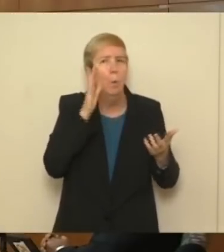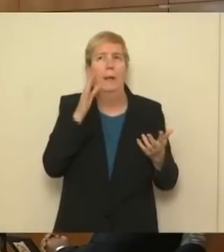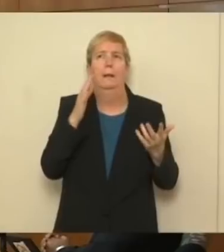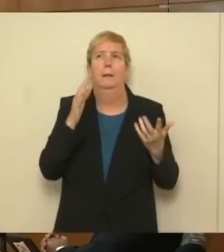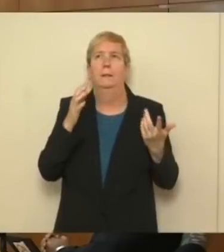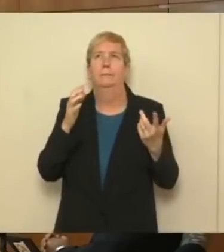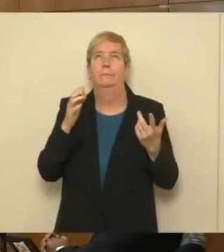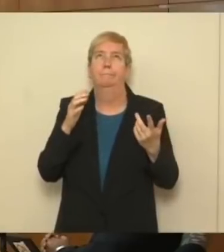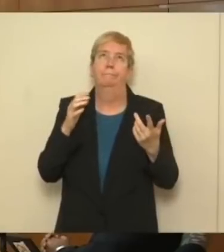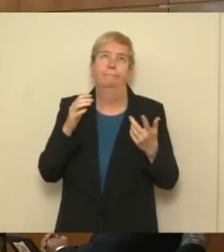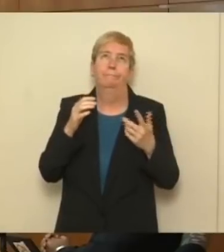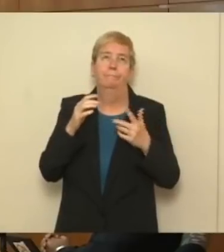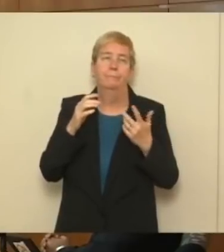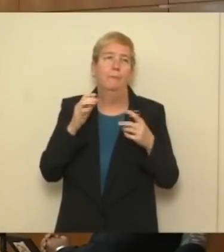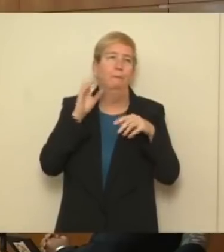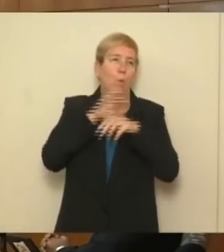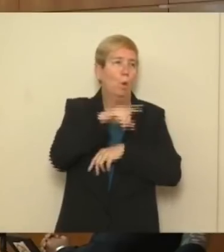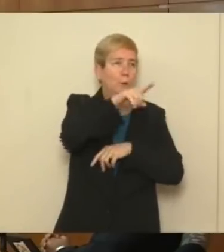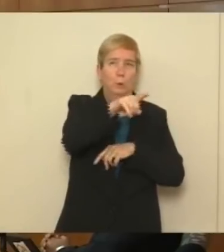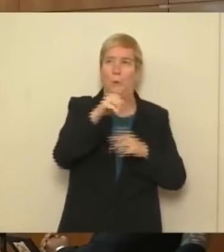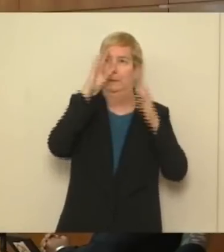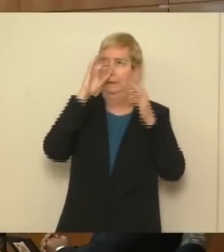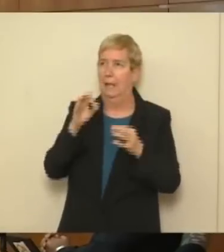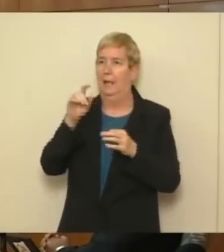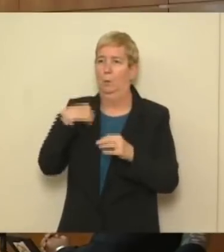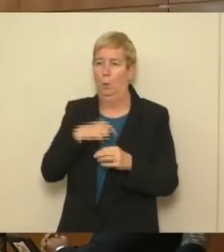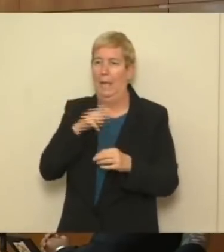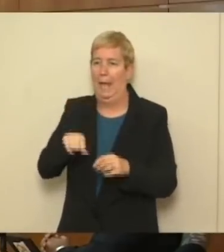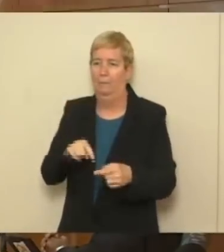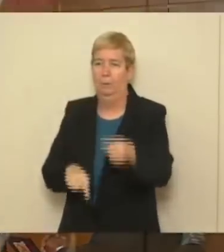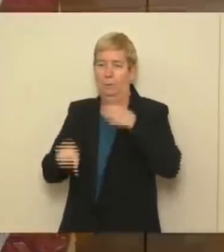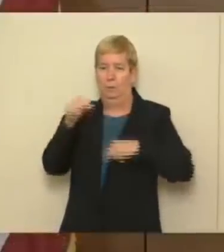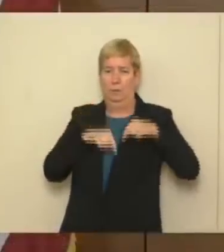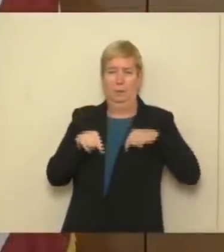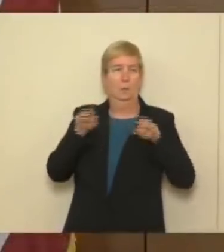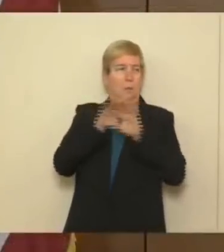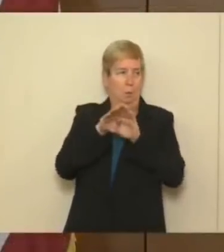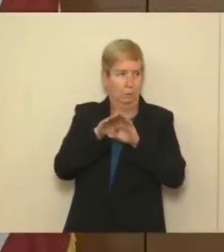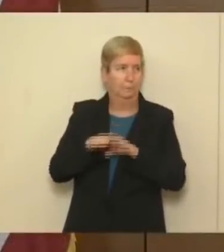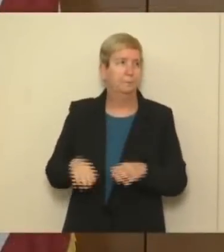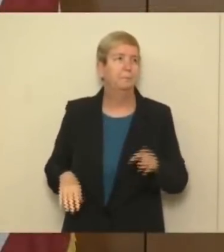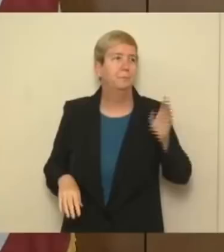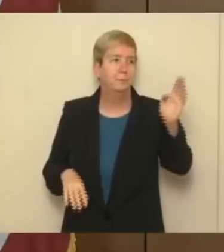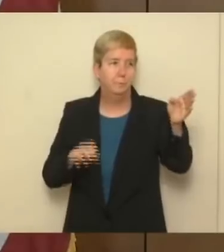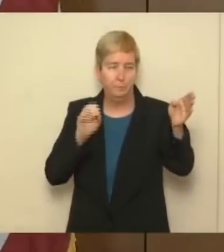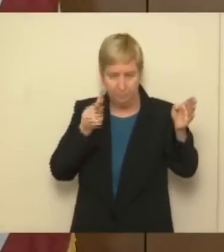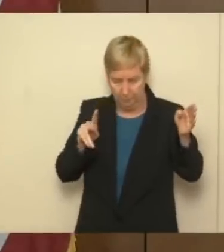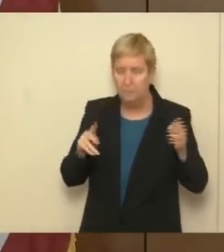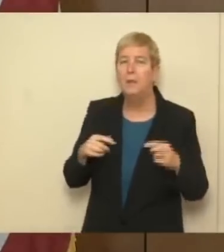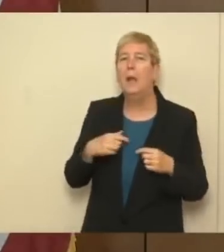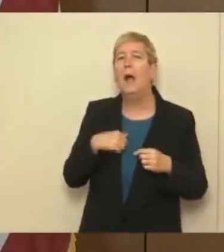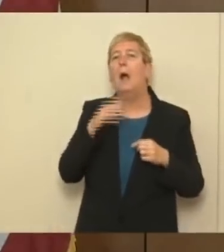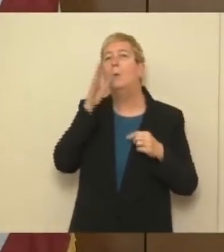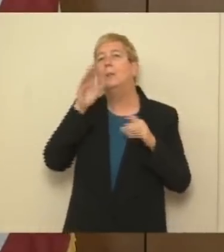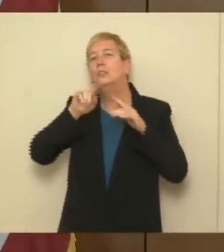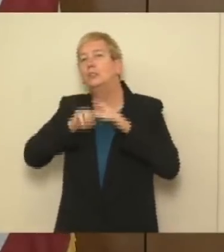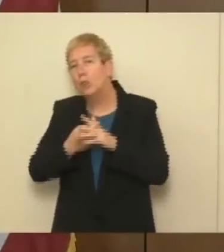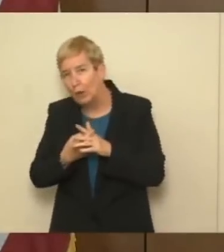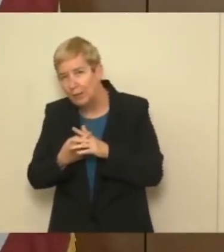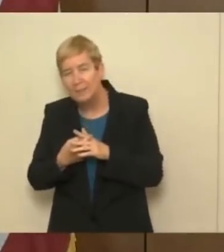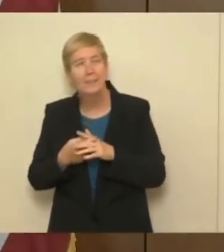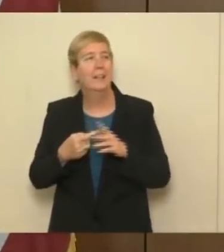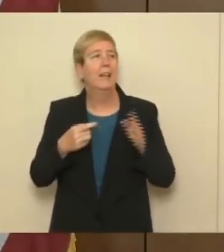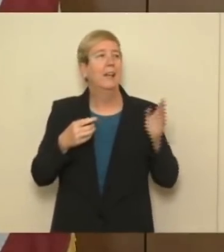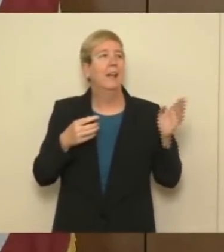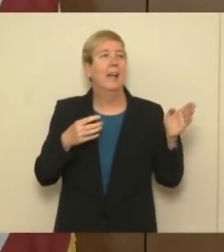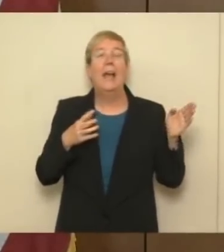will force you to make that decision? So let's start with that one first, and we'll make sure that Dr. Grace, who you can see I